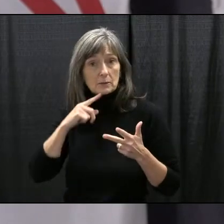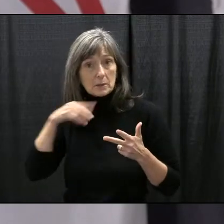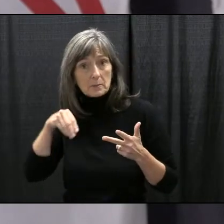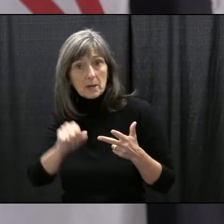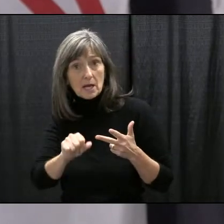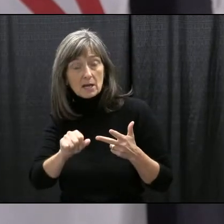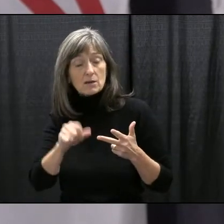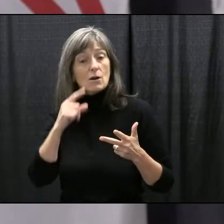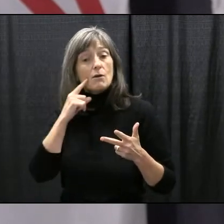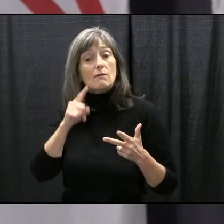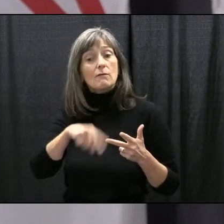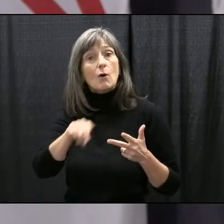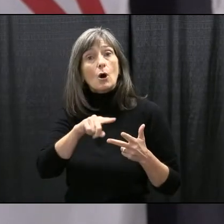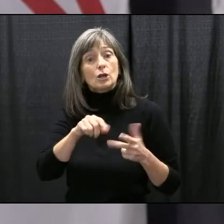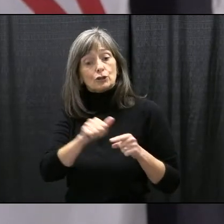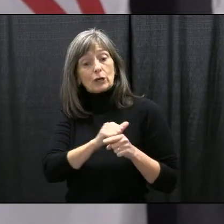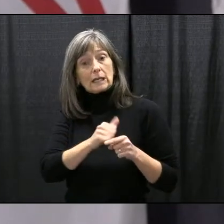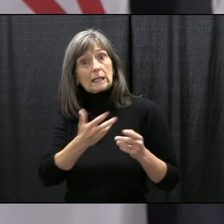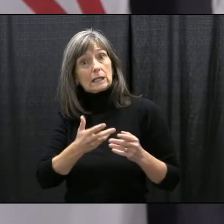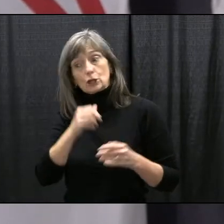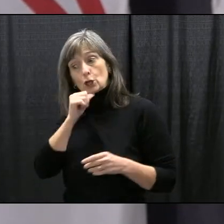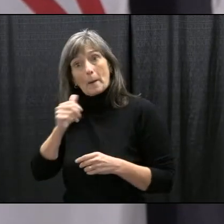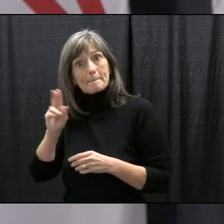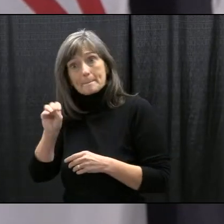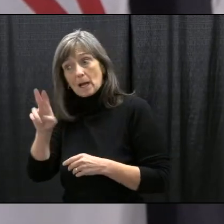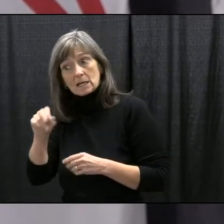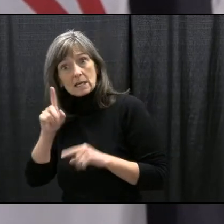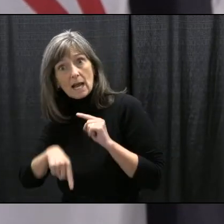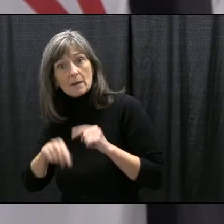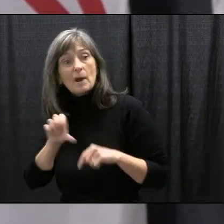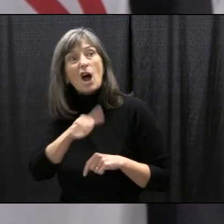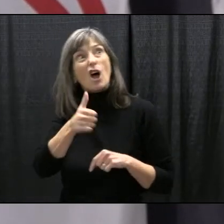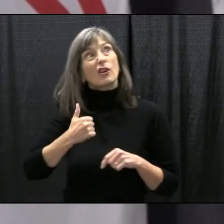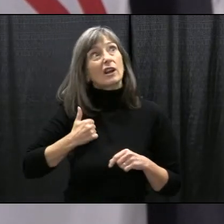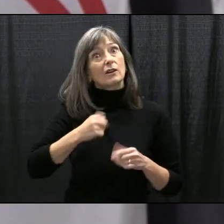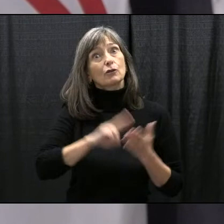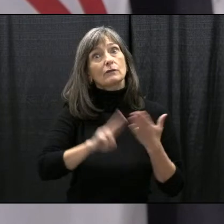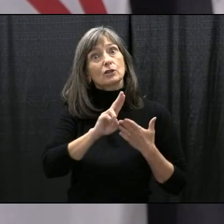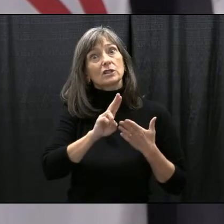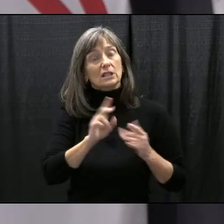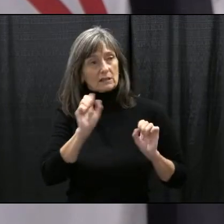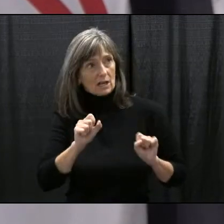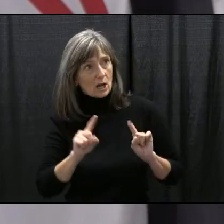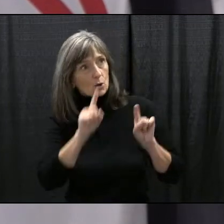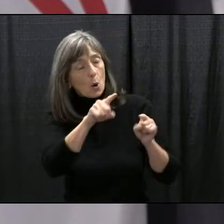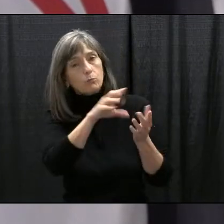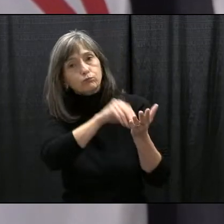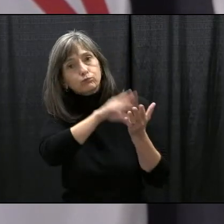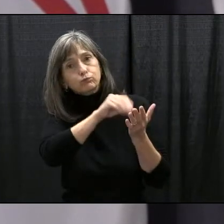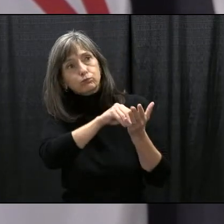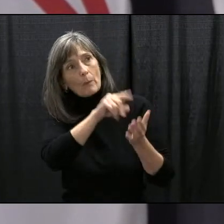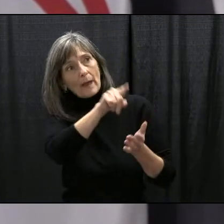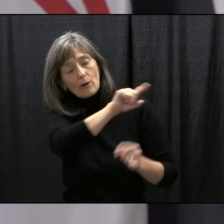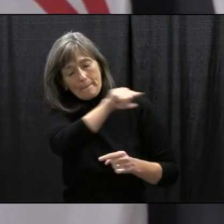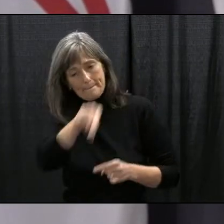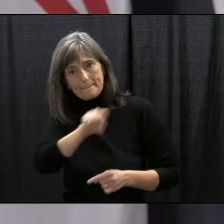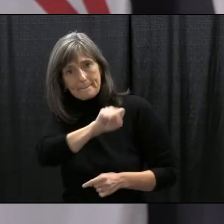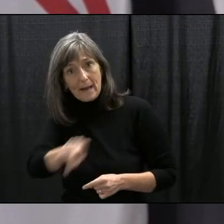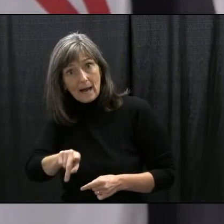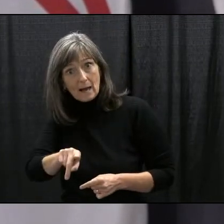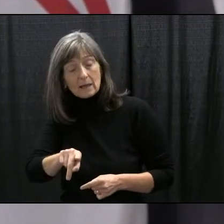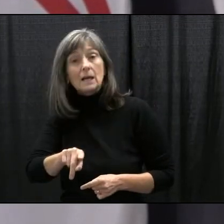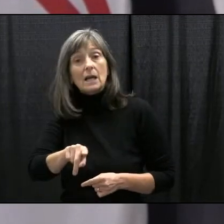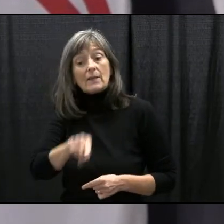for training that's not available at Memorial, but is available at other Canadian universities. This is in